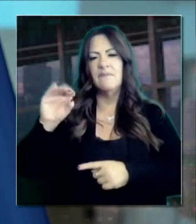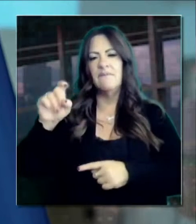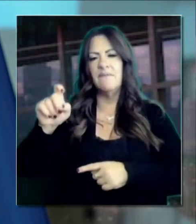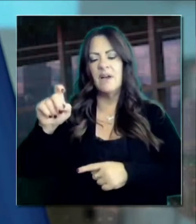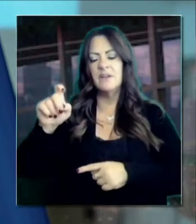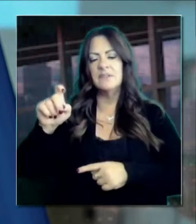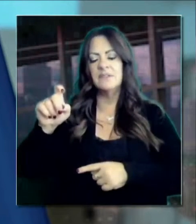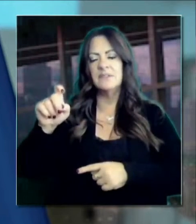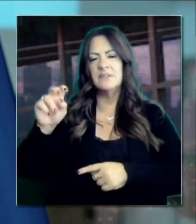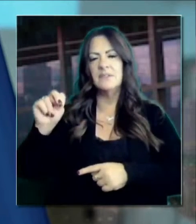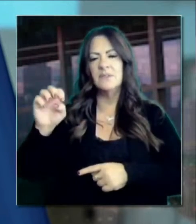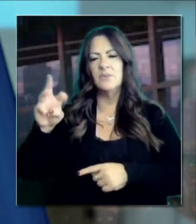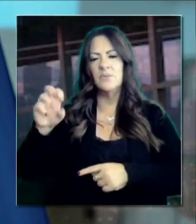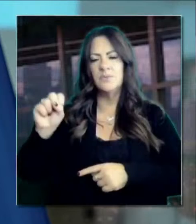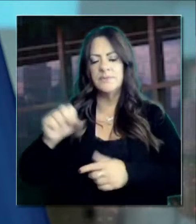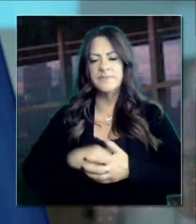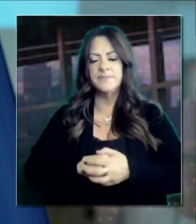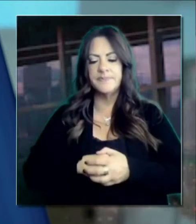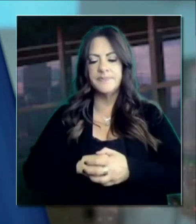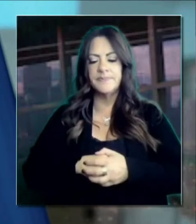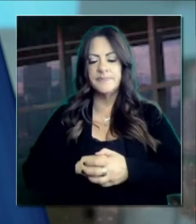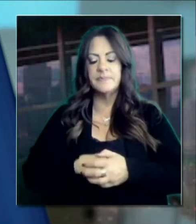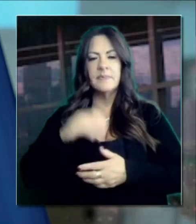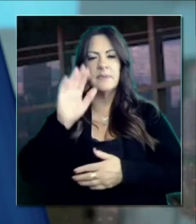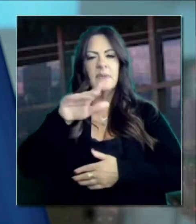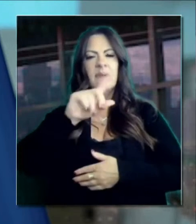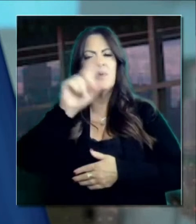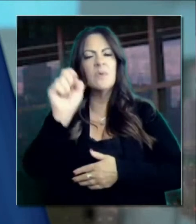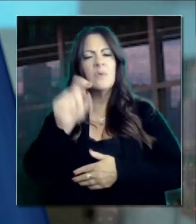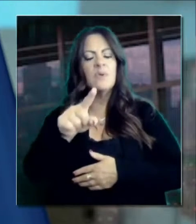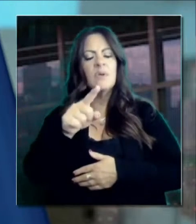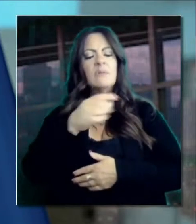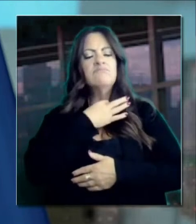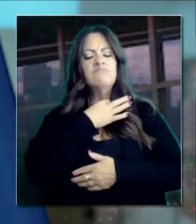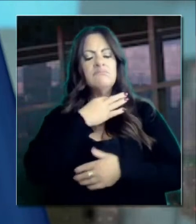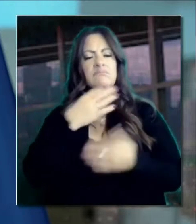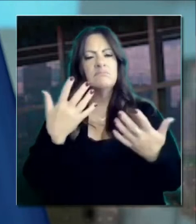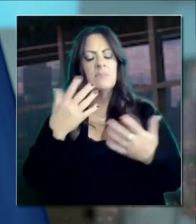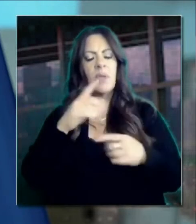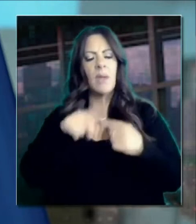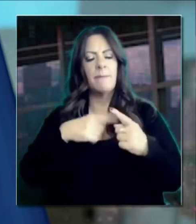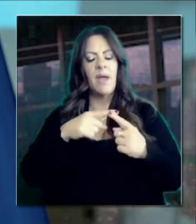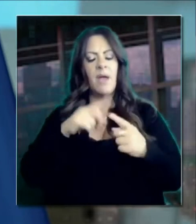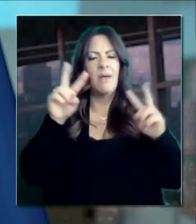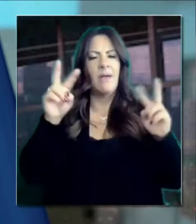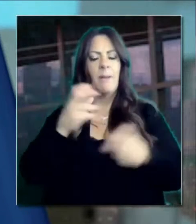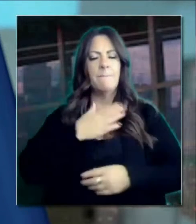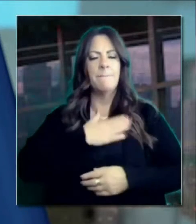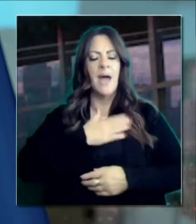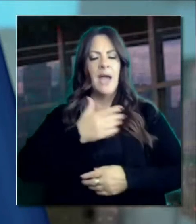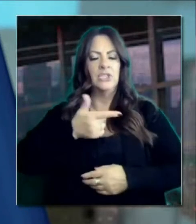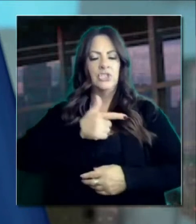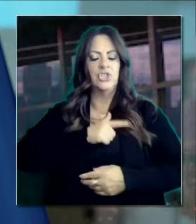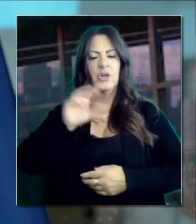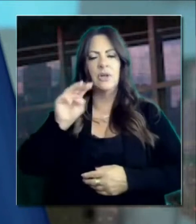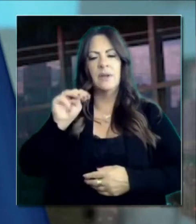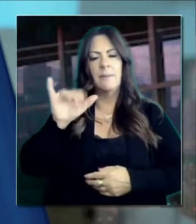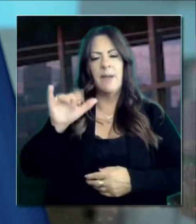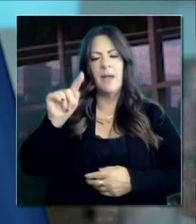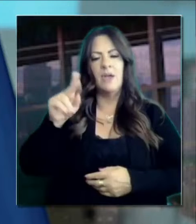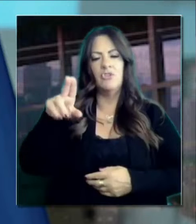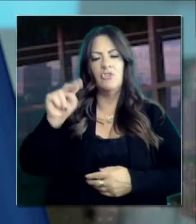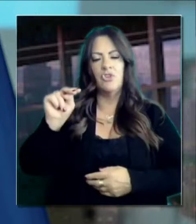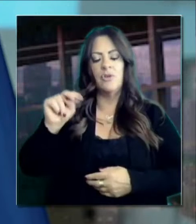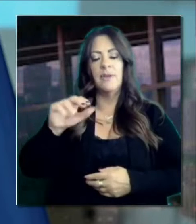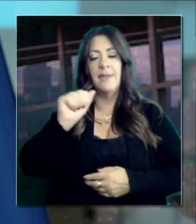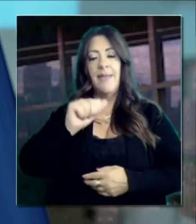Thank you, Governor. First, an informational question about the My Turn app. Is that something that people in Los Angeles and